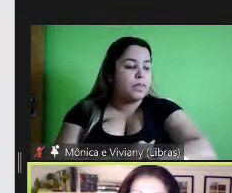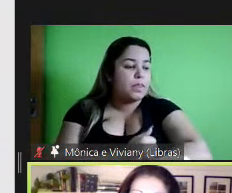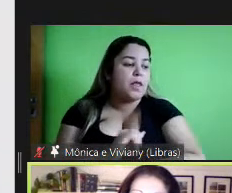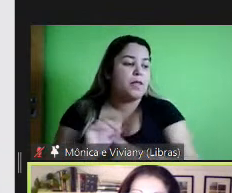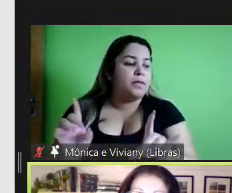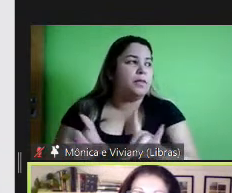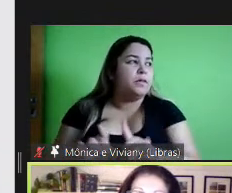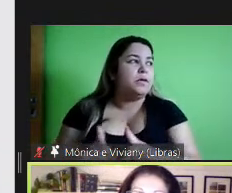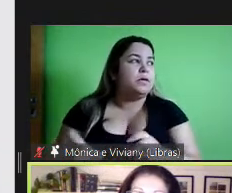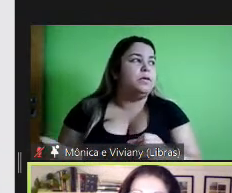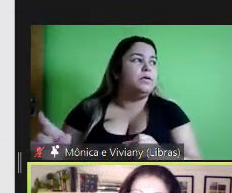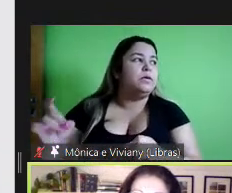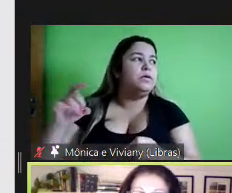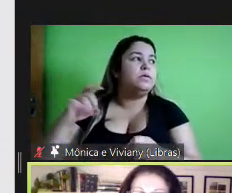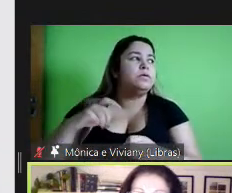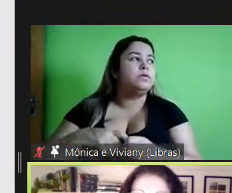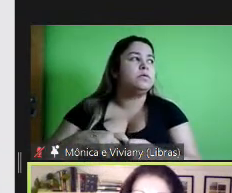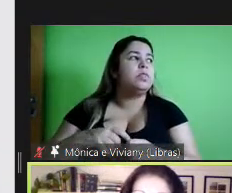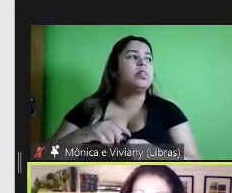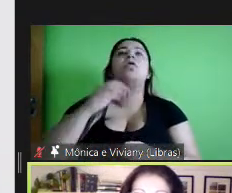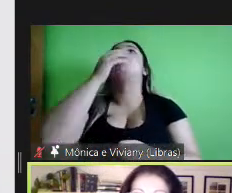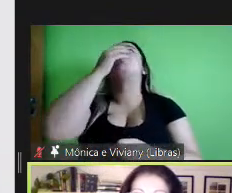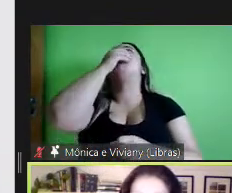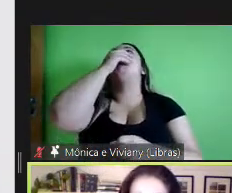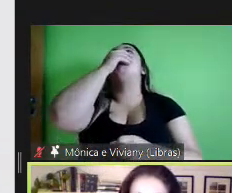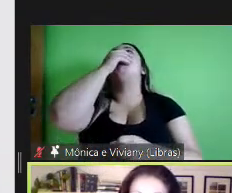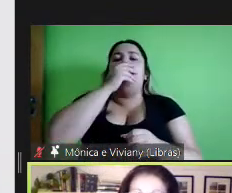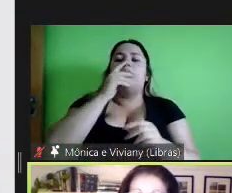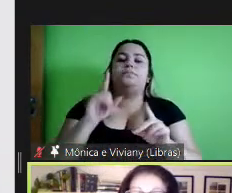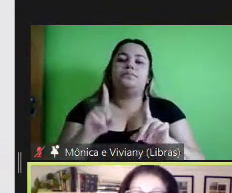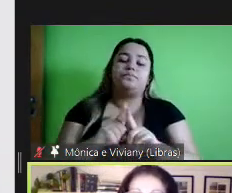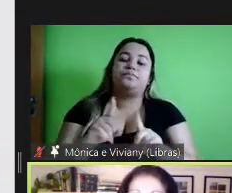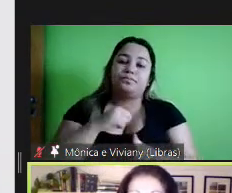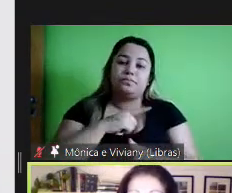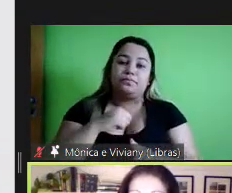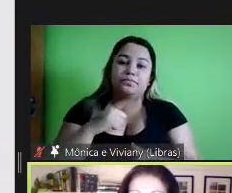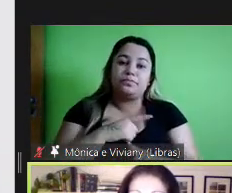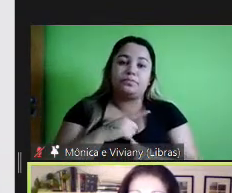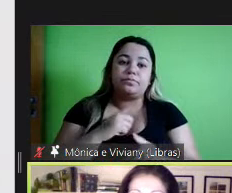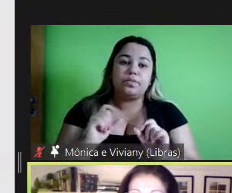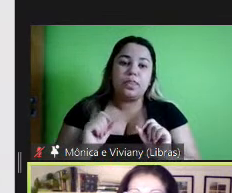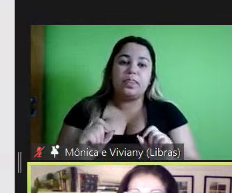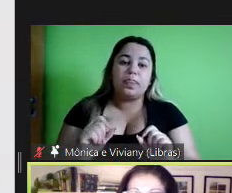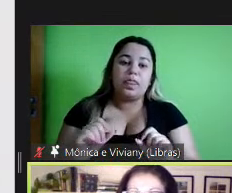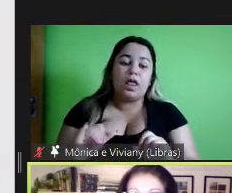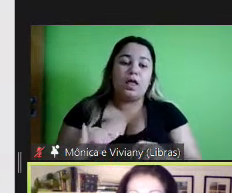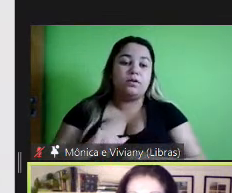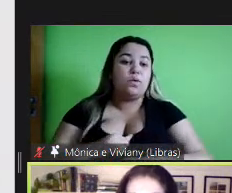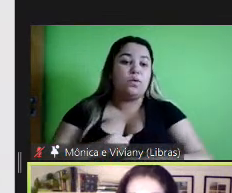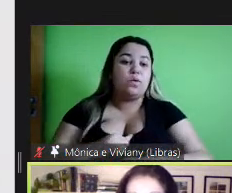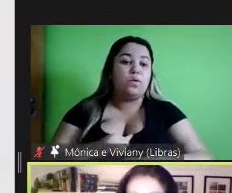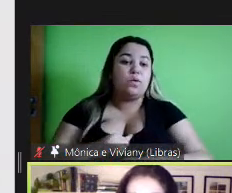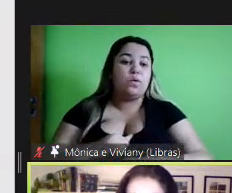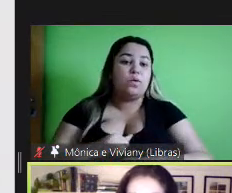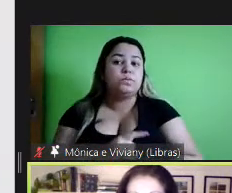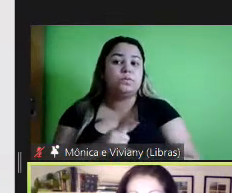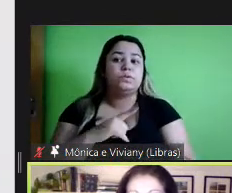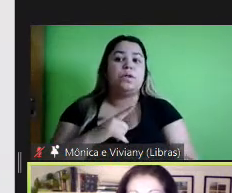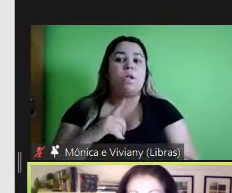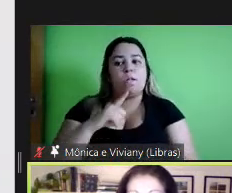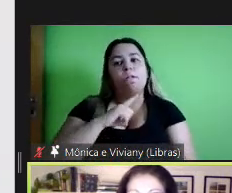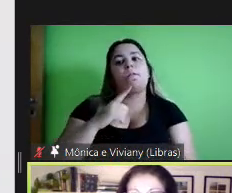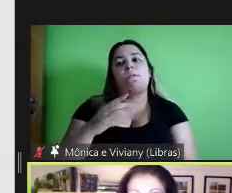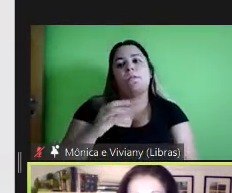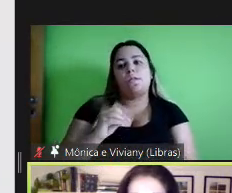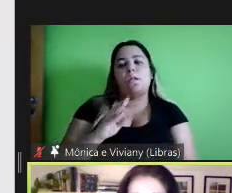all individuals who have an elevated BMI or body mass index have obesity, and that to be able to diagnose obesity, a